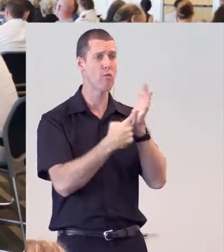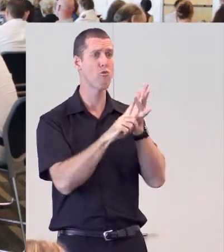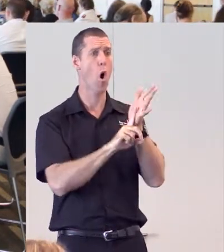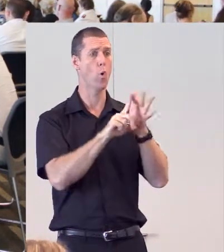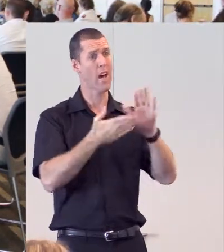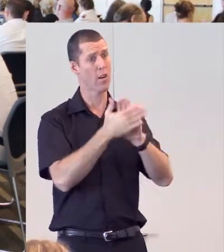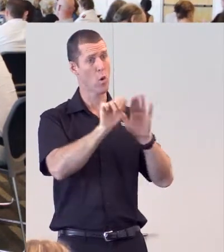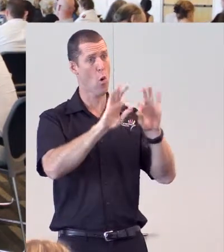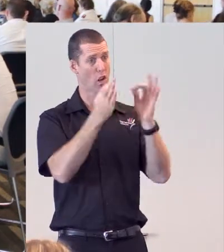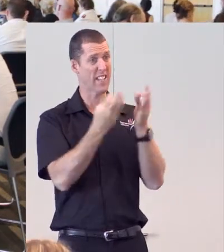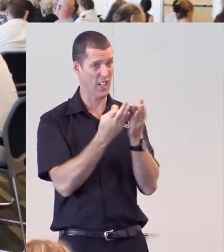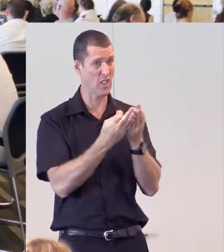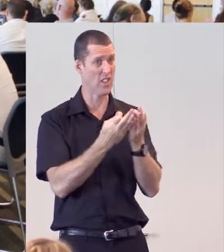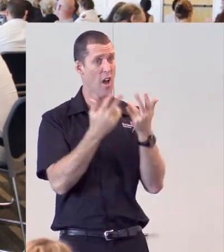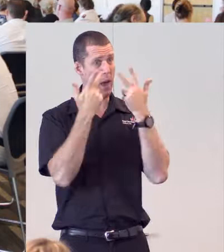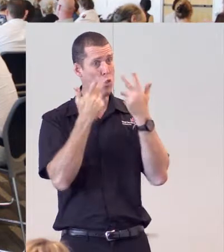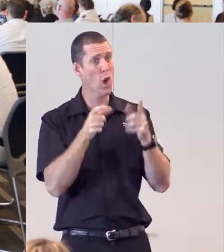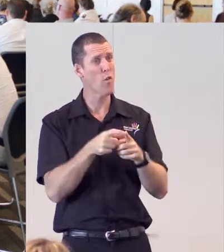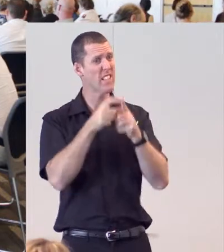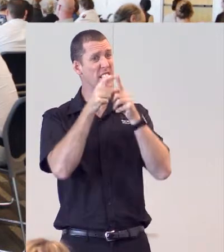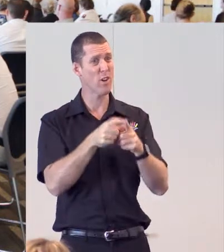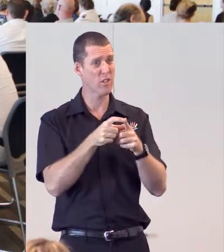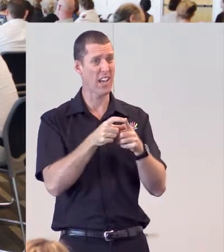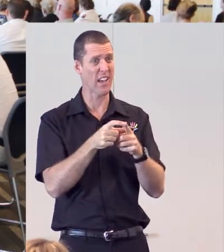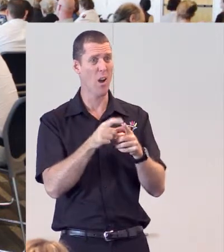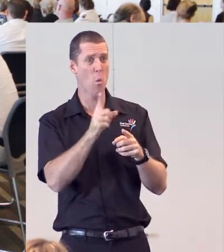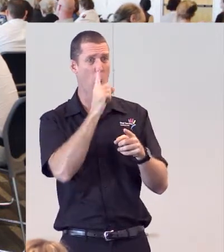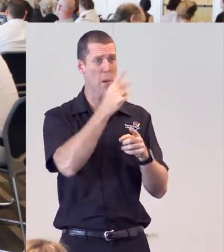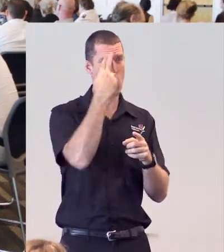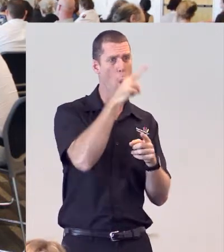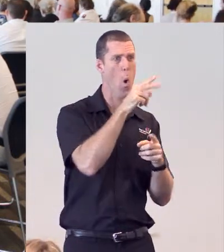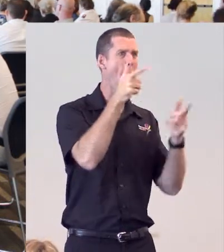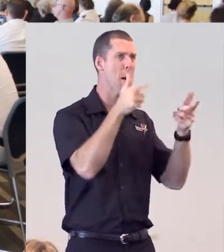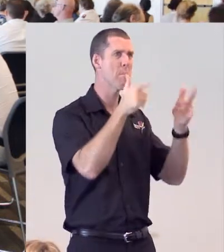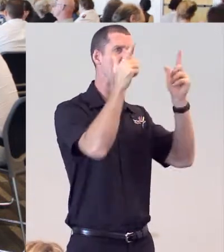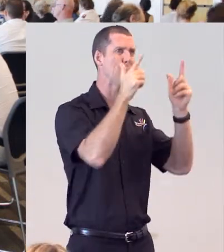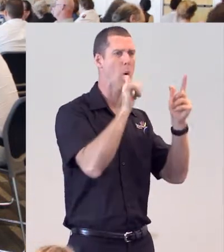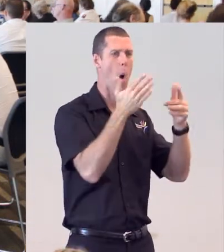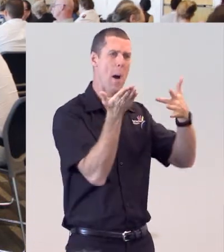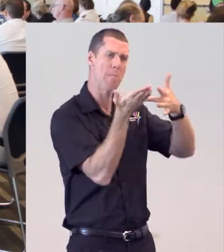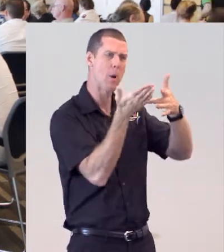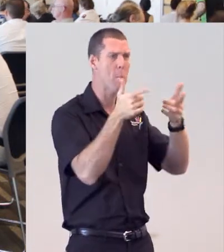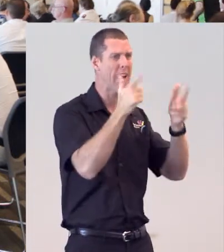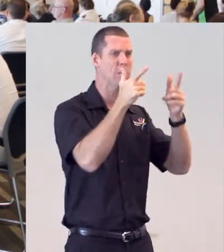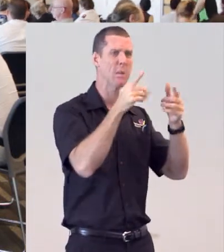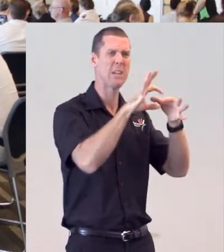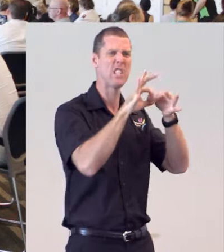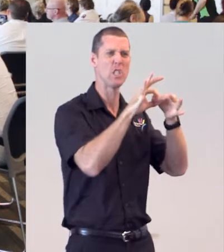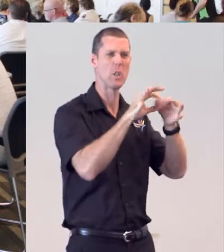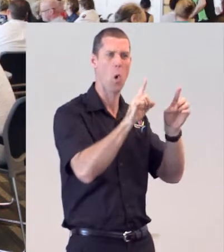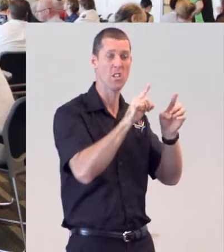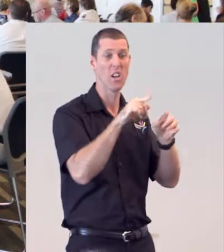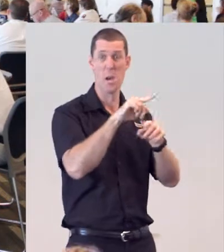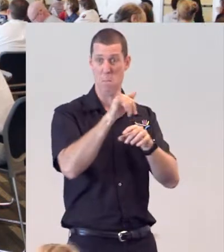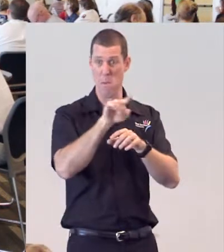that demonstrates the difficulty in, for example, what do people call management level or middle management positions? So there's team leaders,